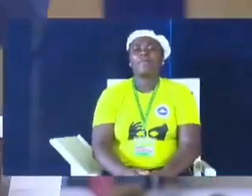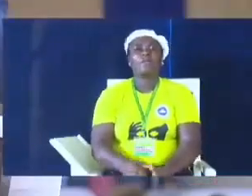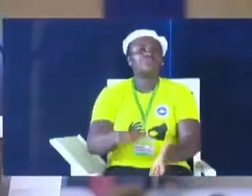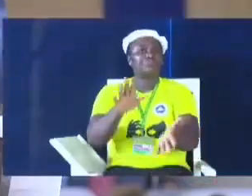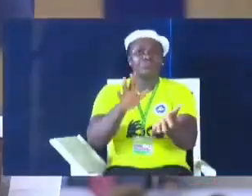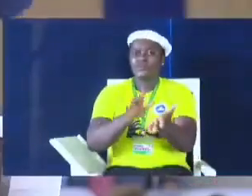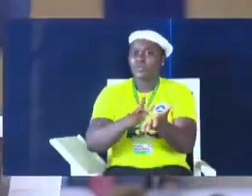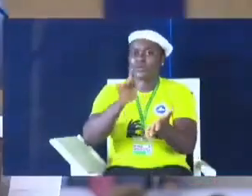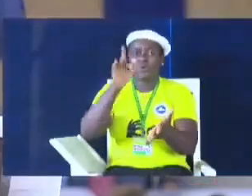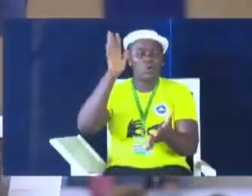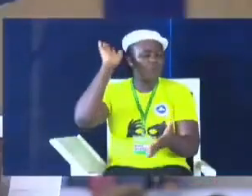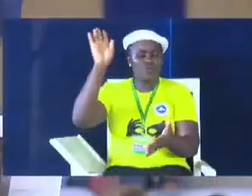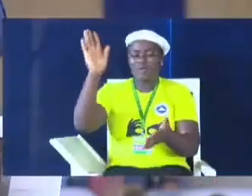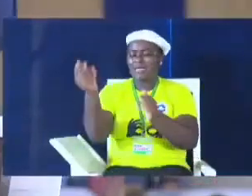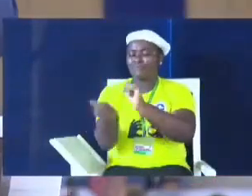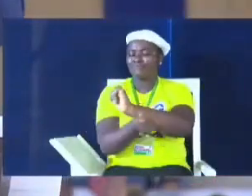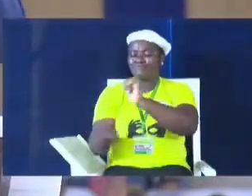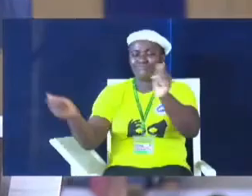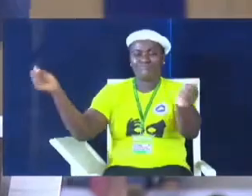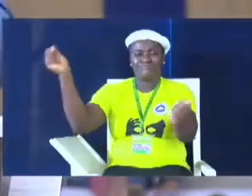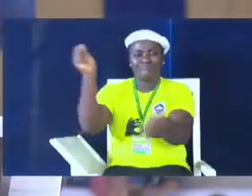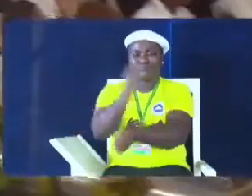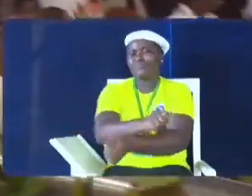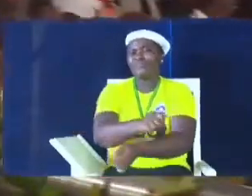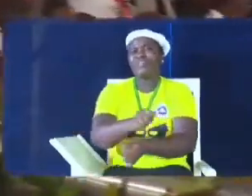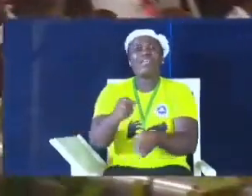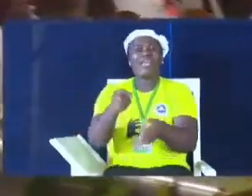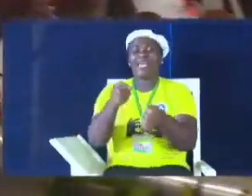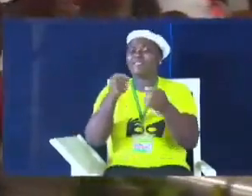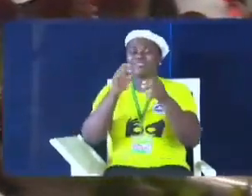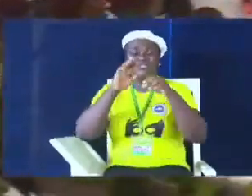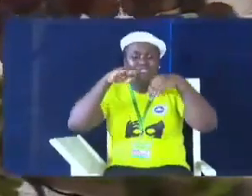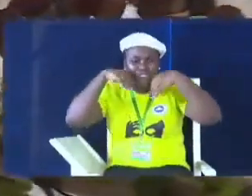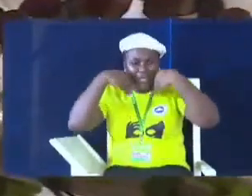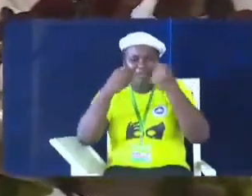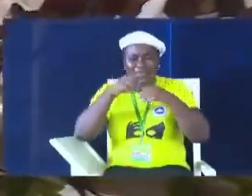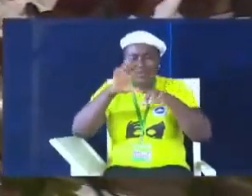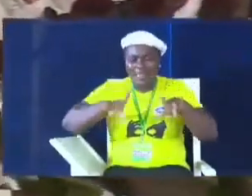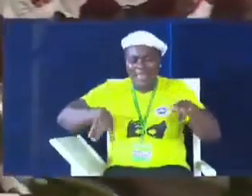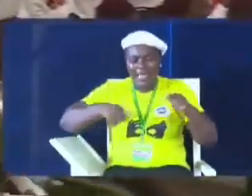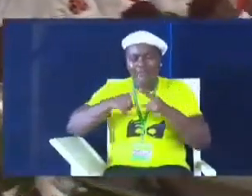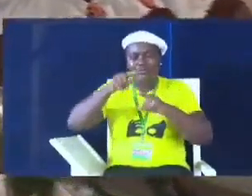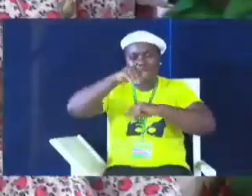Glory will replace shame in your life tonight.